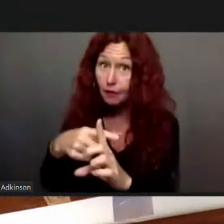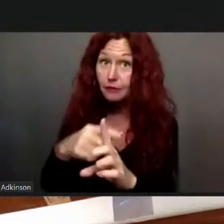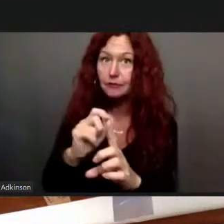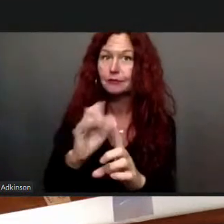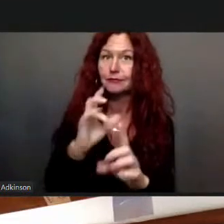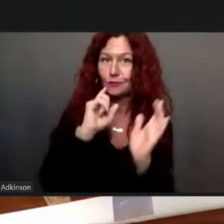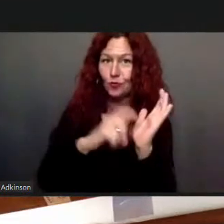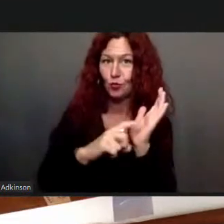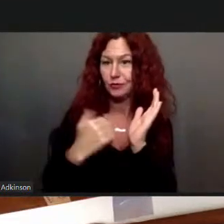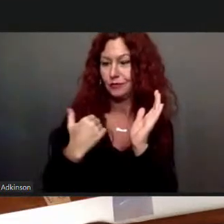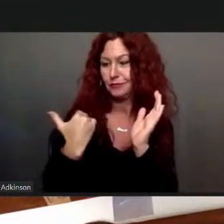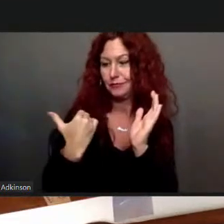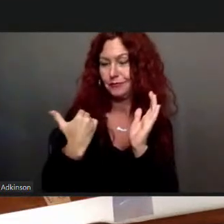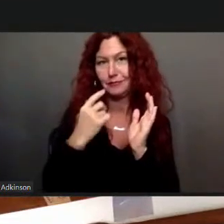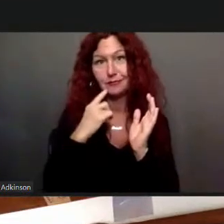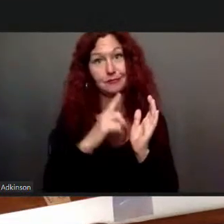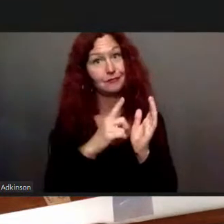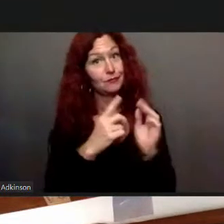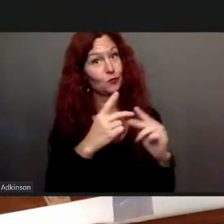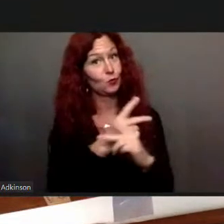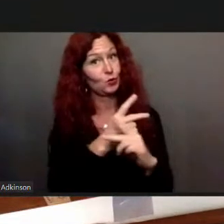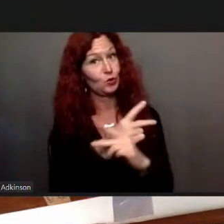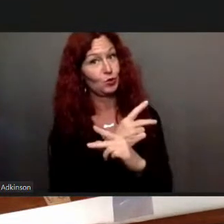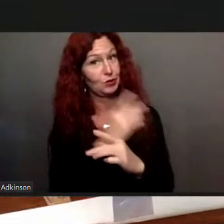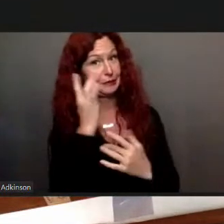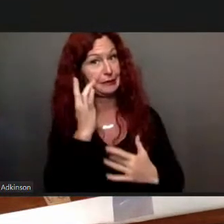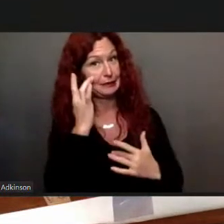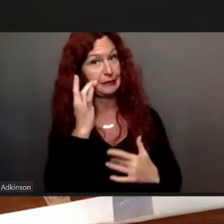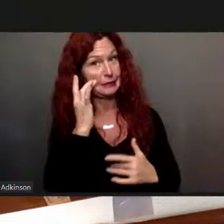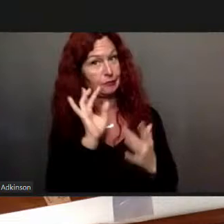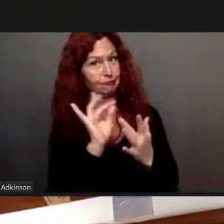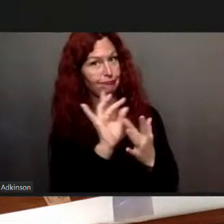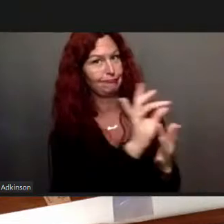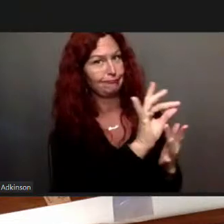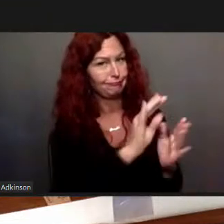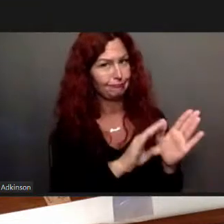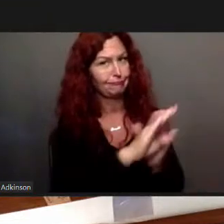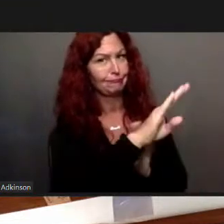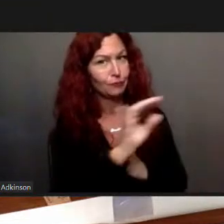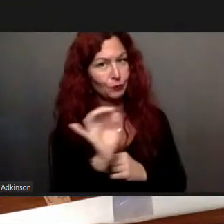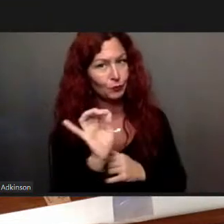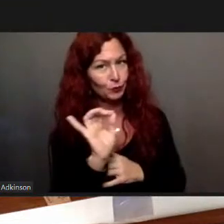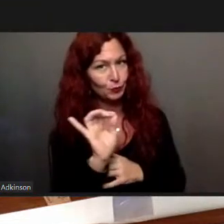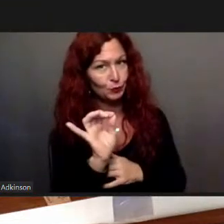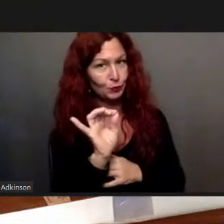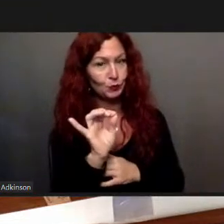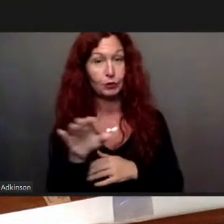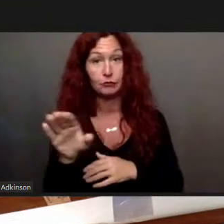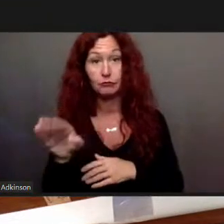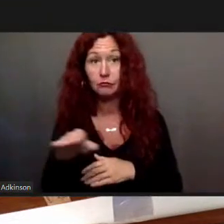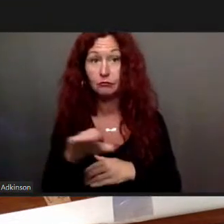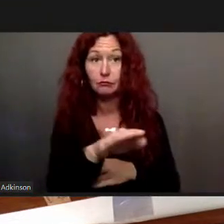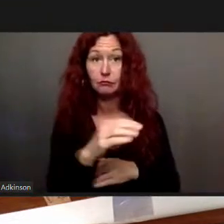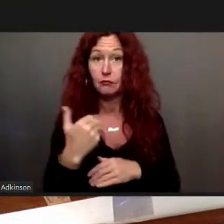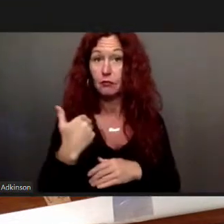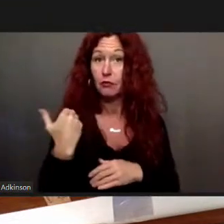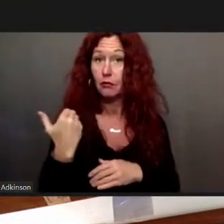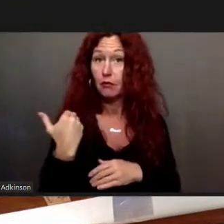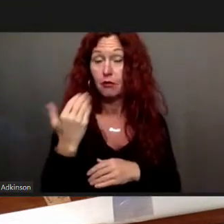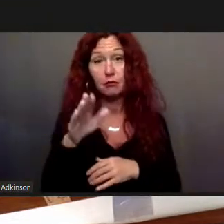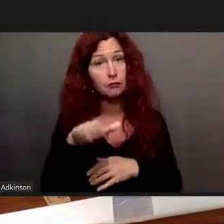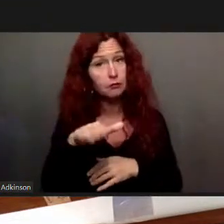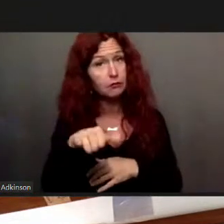folks. And we also need to drive home the message to our younger residents that, hey, it's